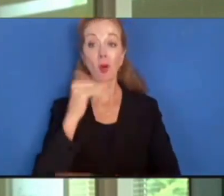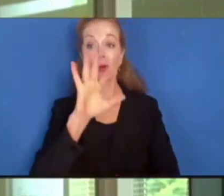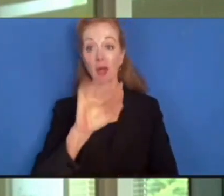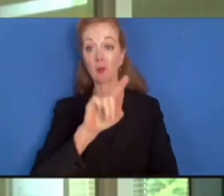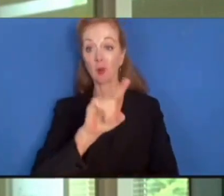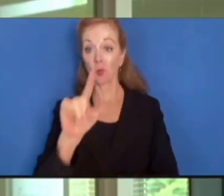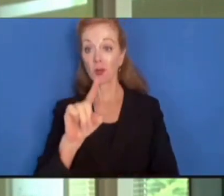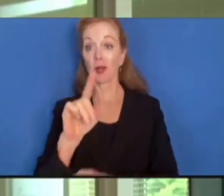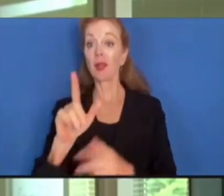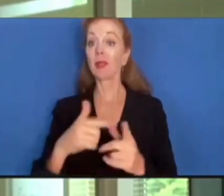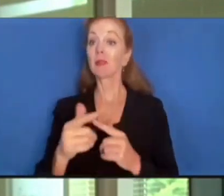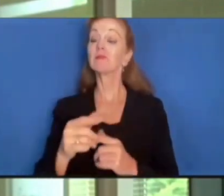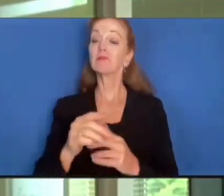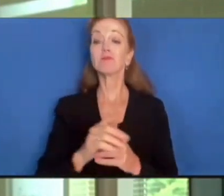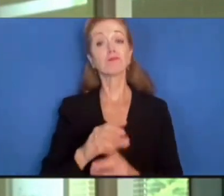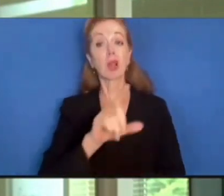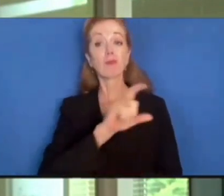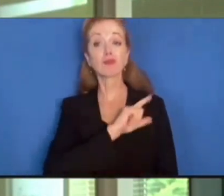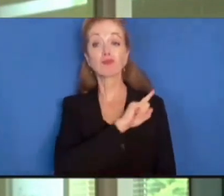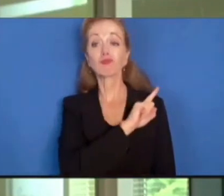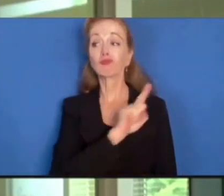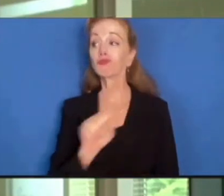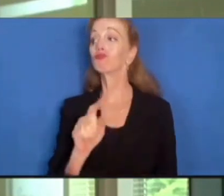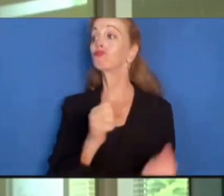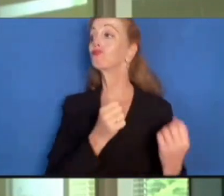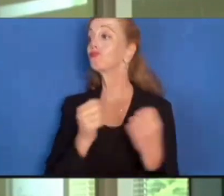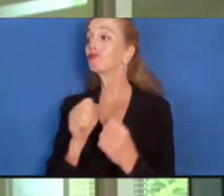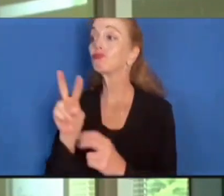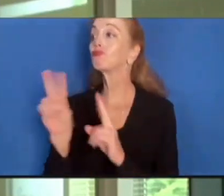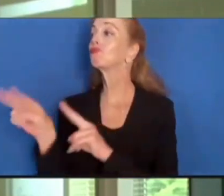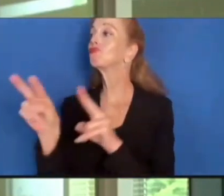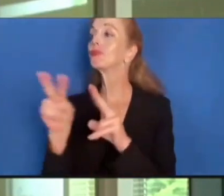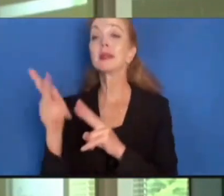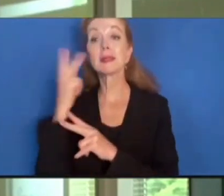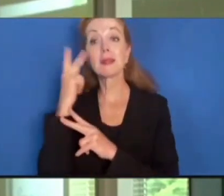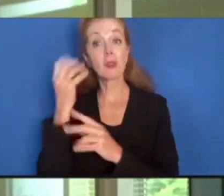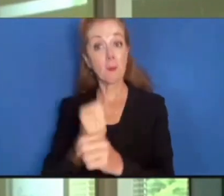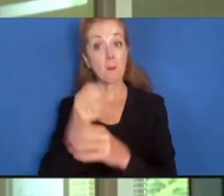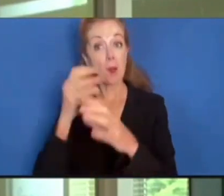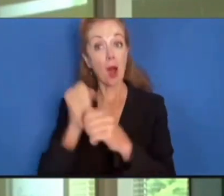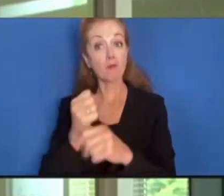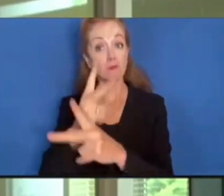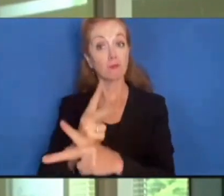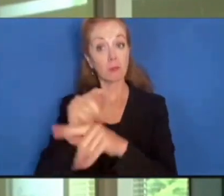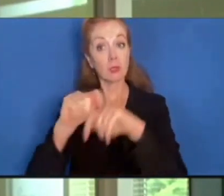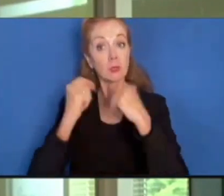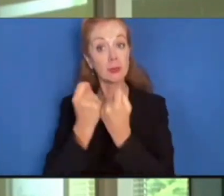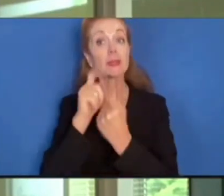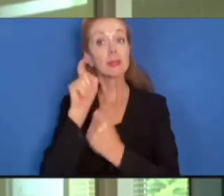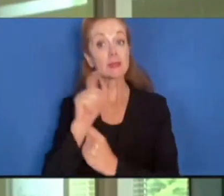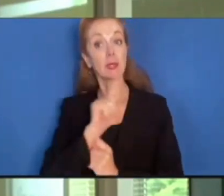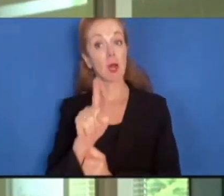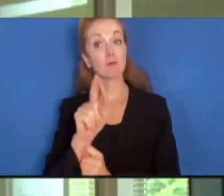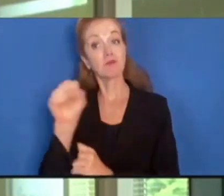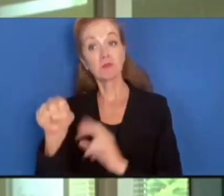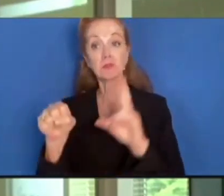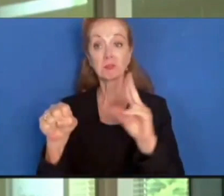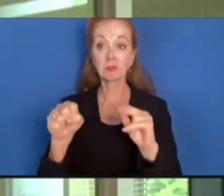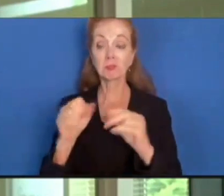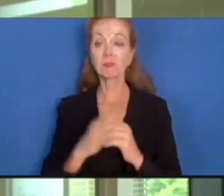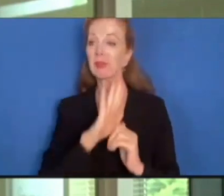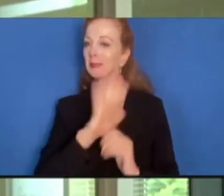will come out, and generally the patrol officer will assess whether the bomb squad needs to come out or not. One thing we want to let everyone know